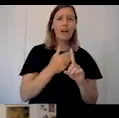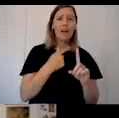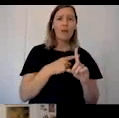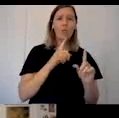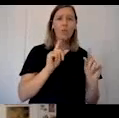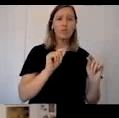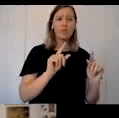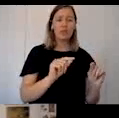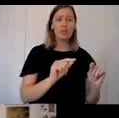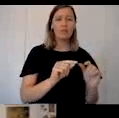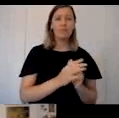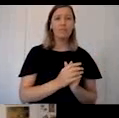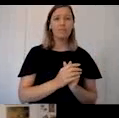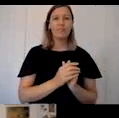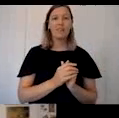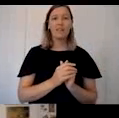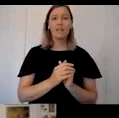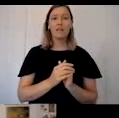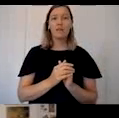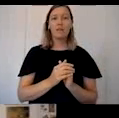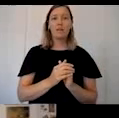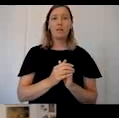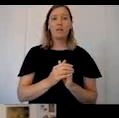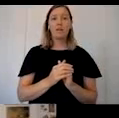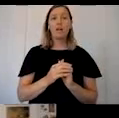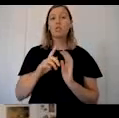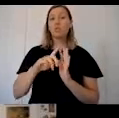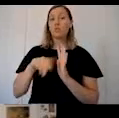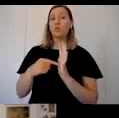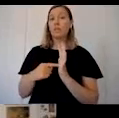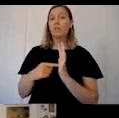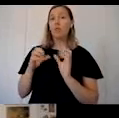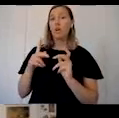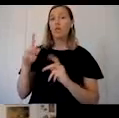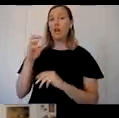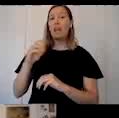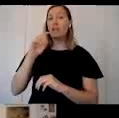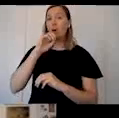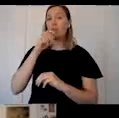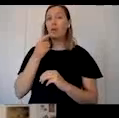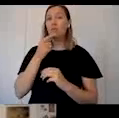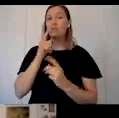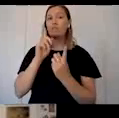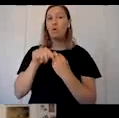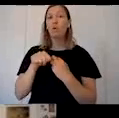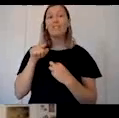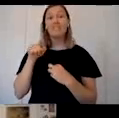Okay, Judy, so Olivia is going to address that. She is a